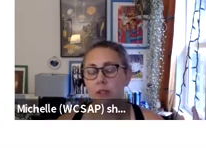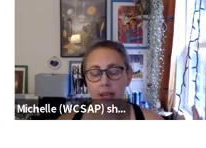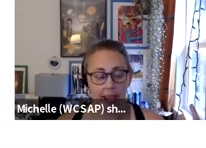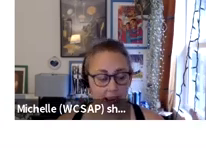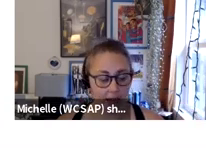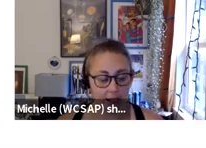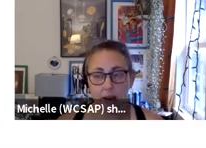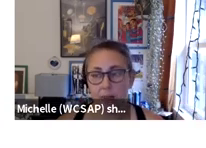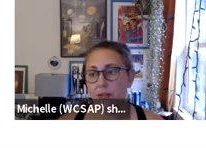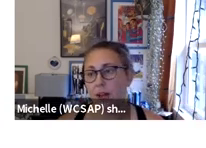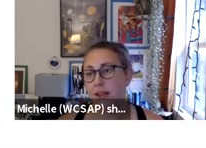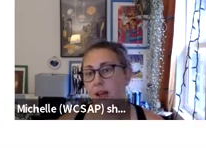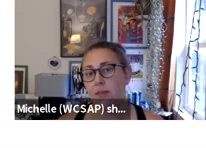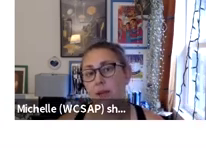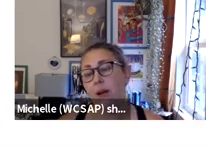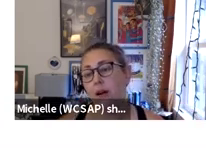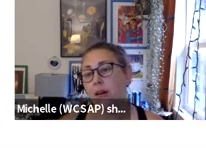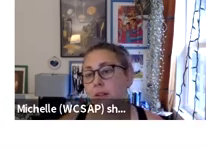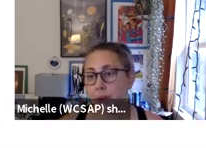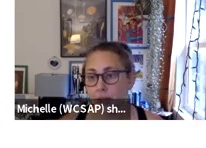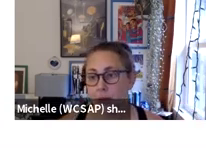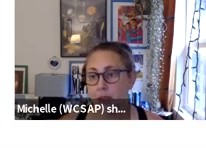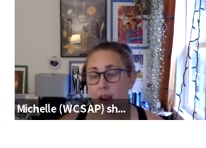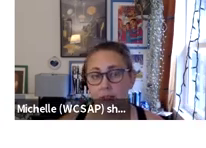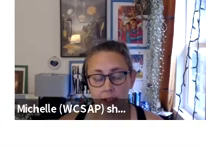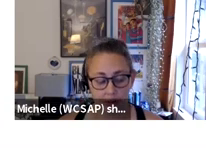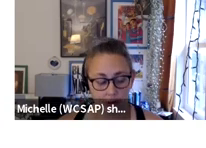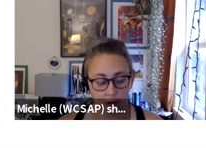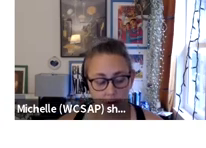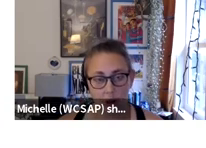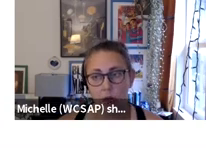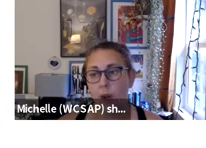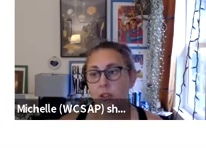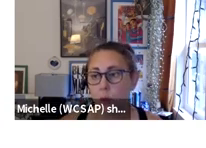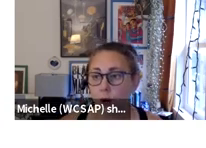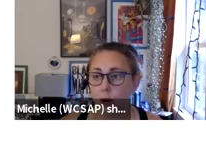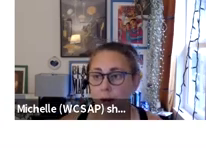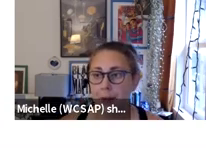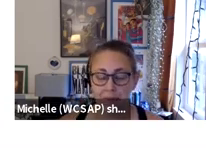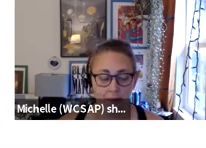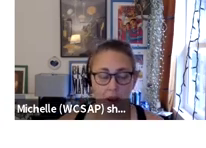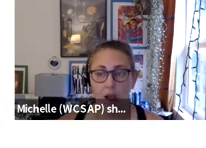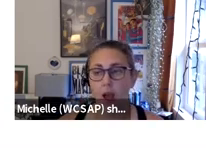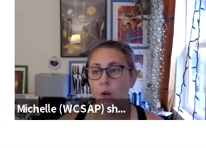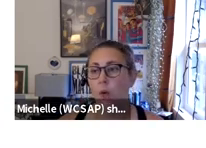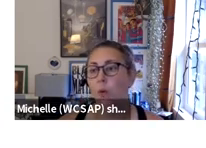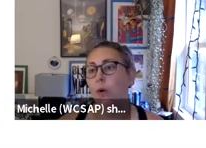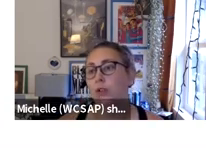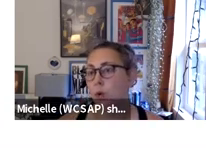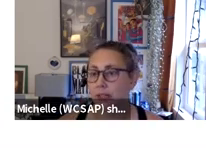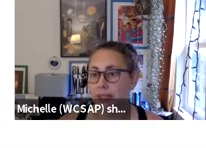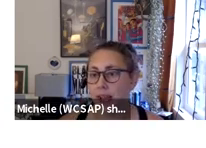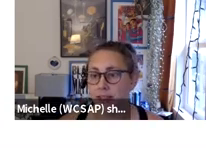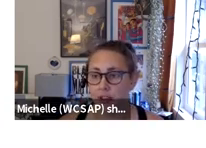world and thinking about the fact that maybe our Spanish-speaking advocates on the way to work